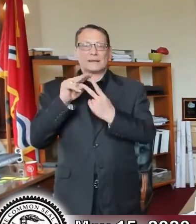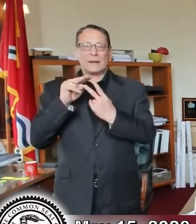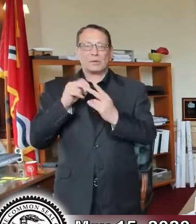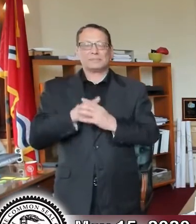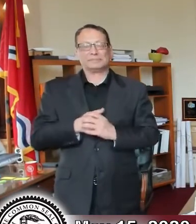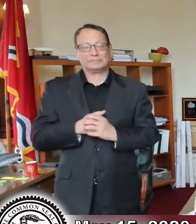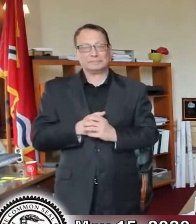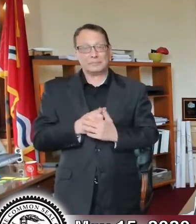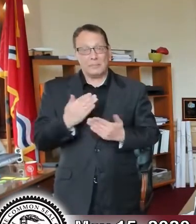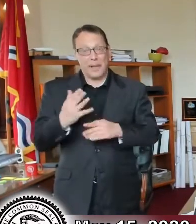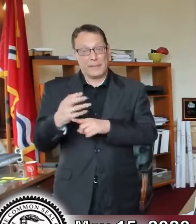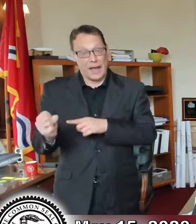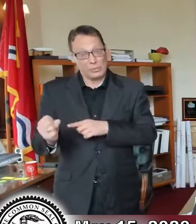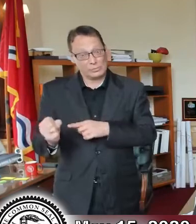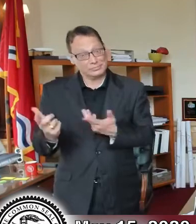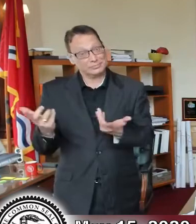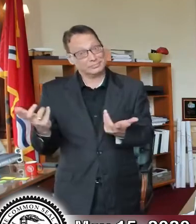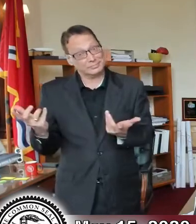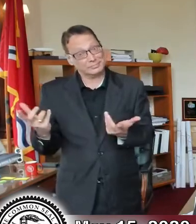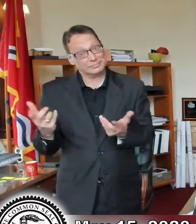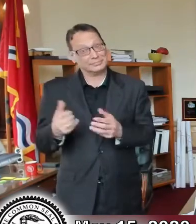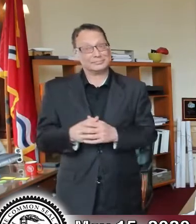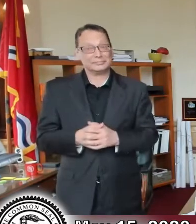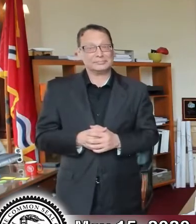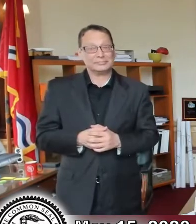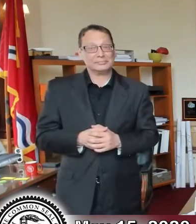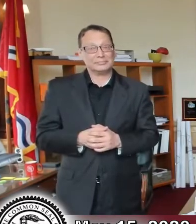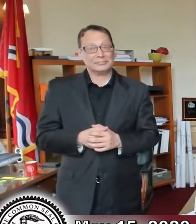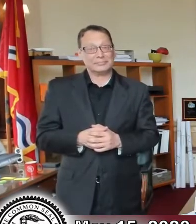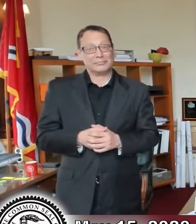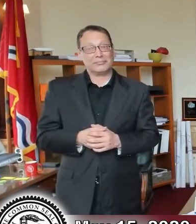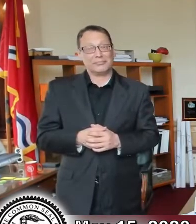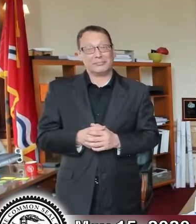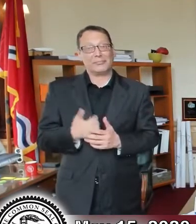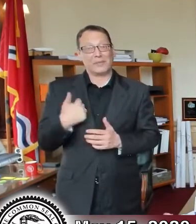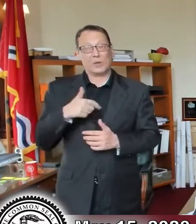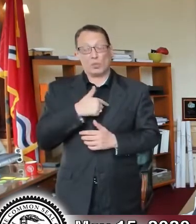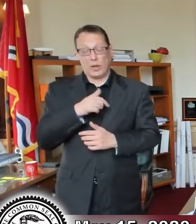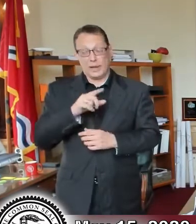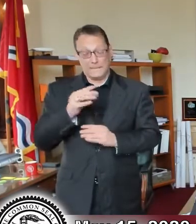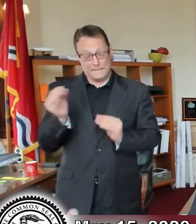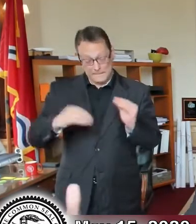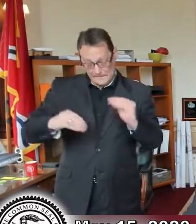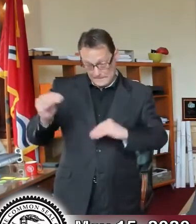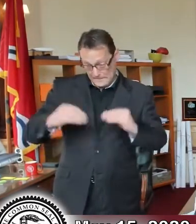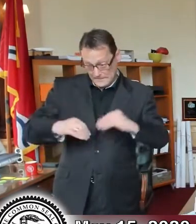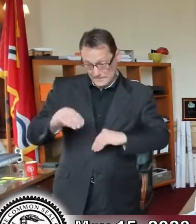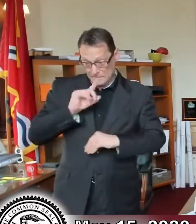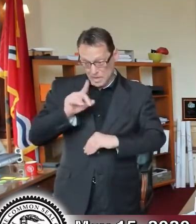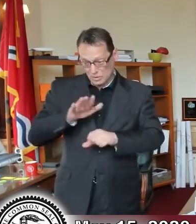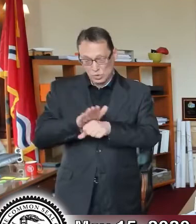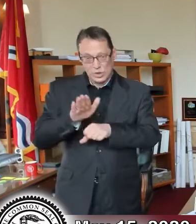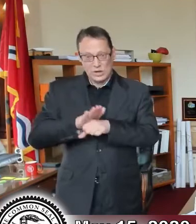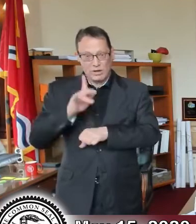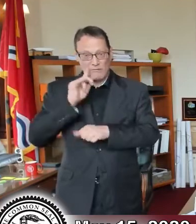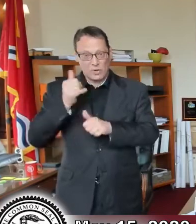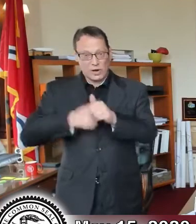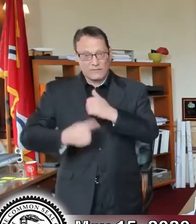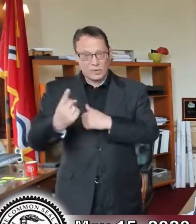you're going to risk that we're out because we make up these packets in order to make sure that we have enough for everyone.